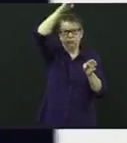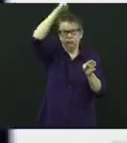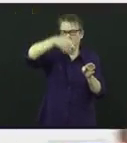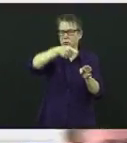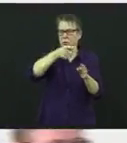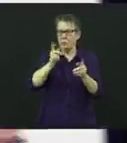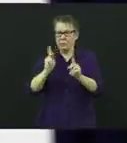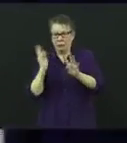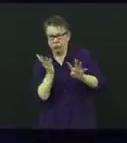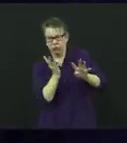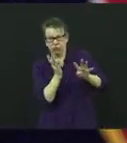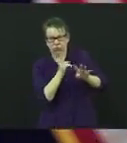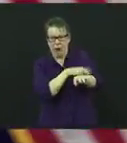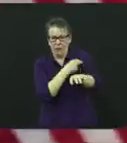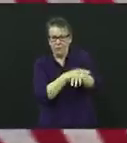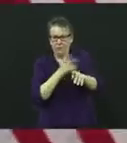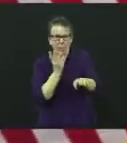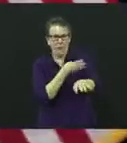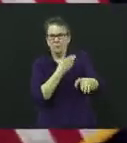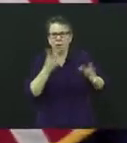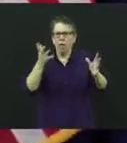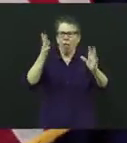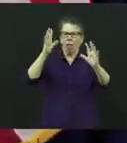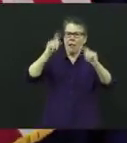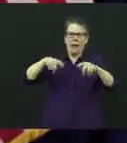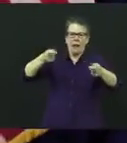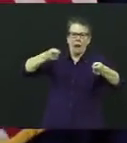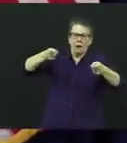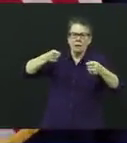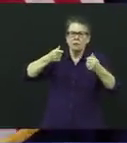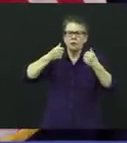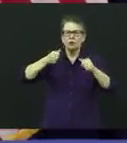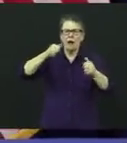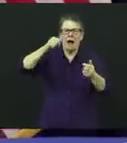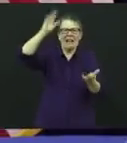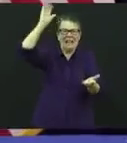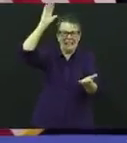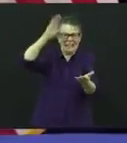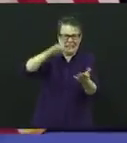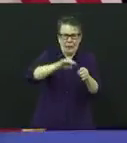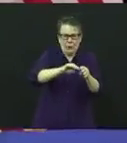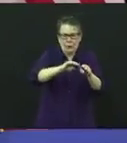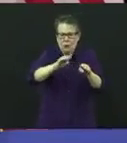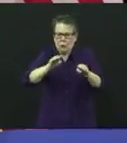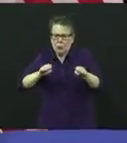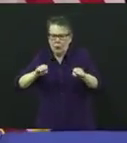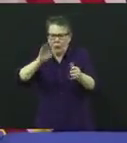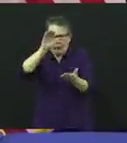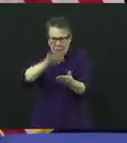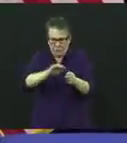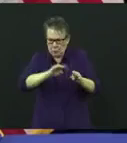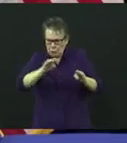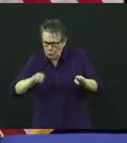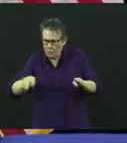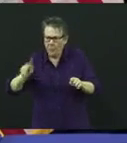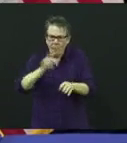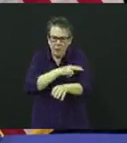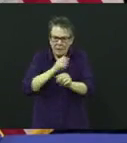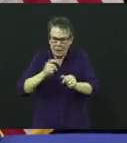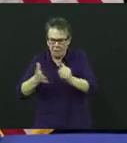cases, but in a more manageable period of time. Again, from day one, we've had two choices, two